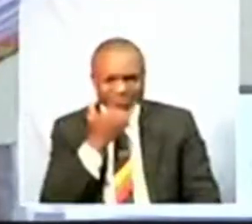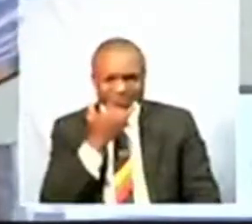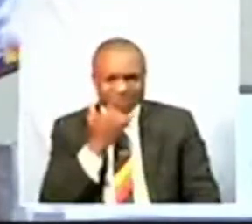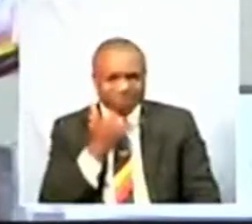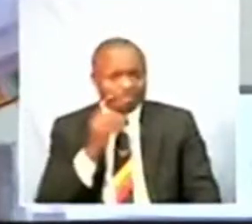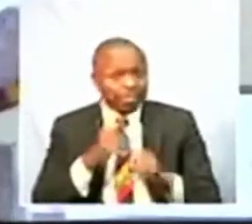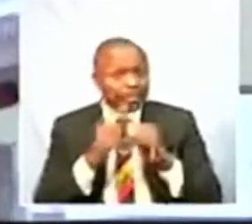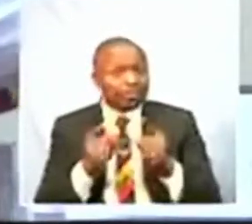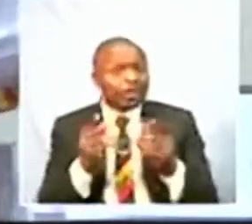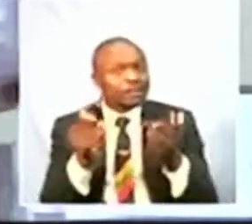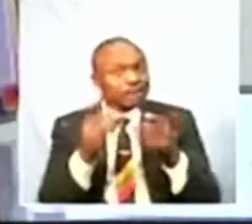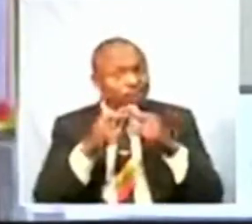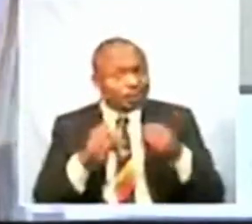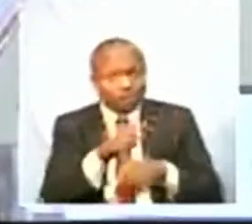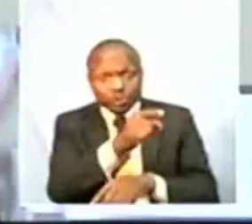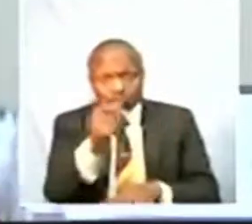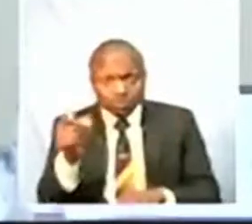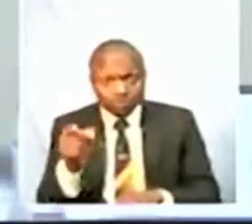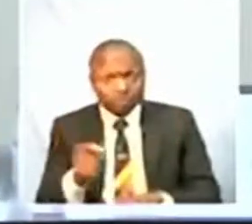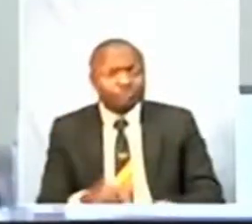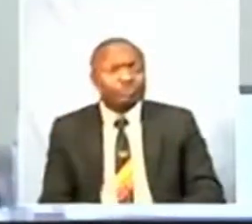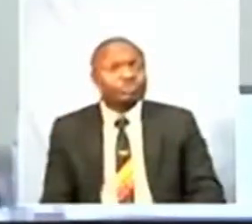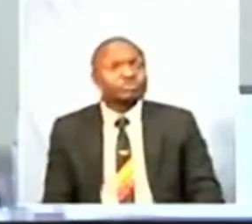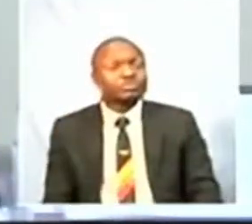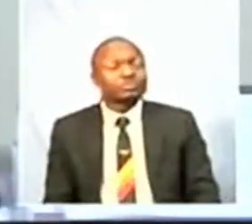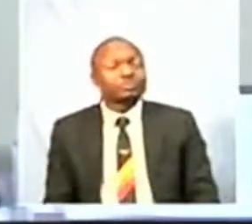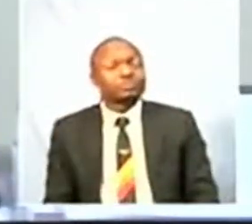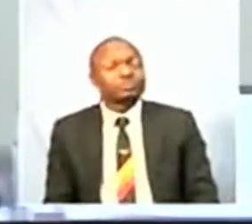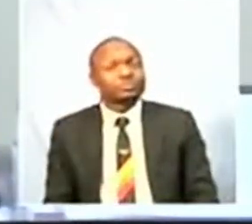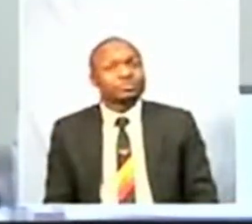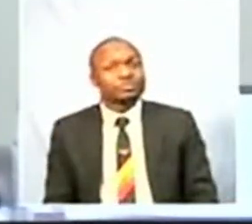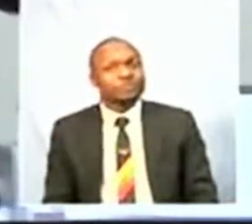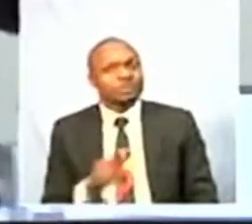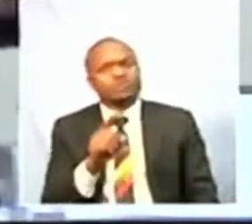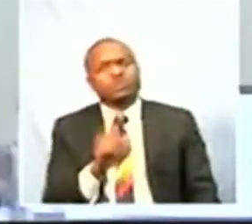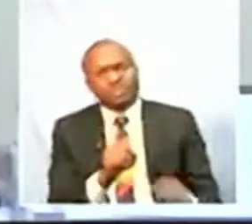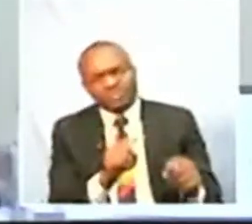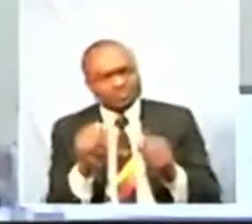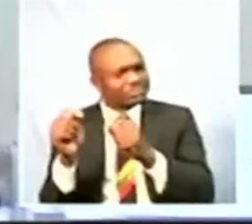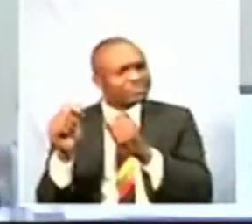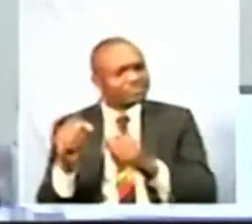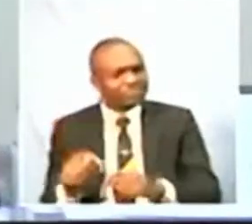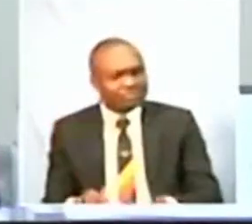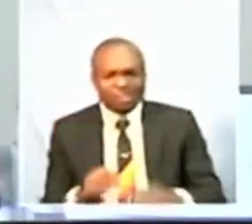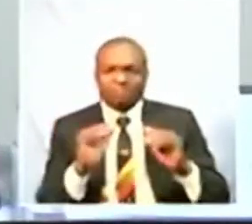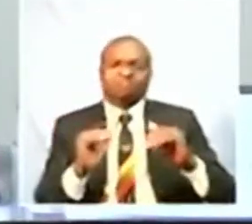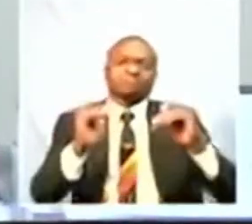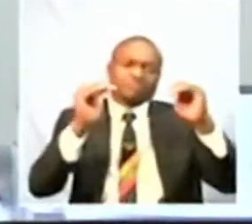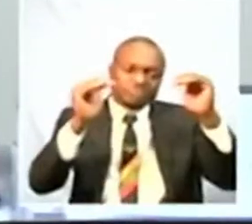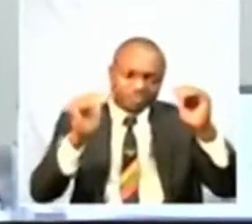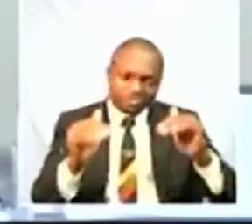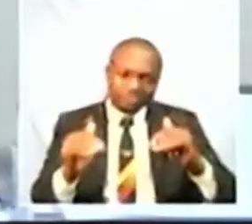But nothing will happen to you. You'll be transferred, promoted.